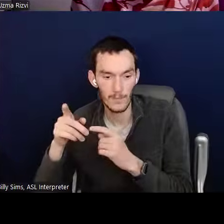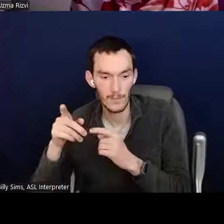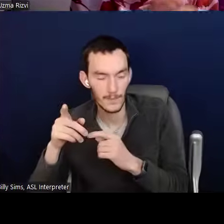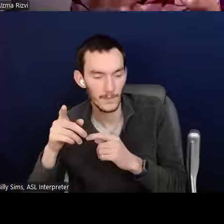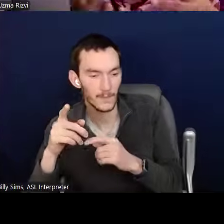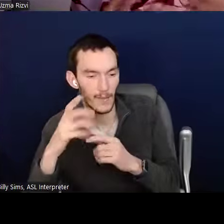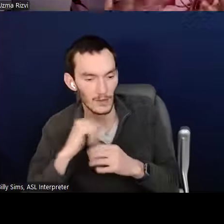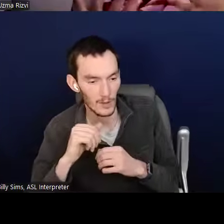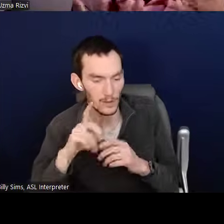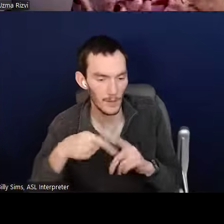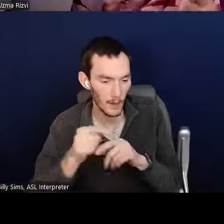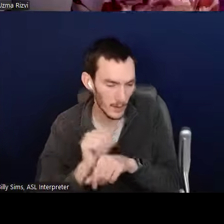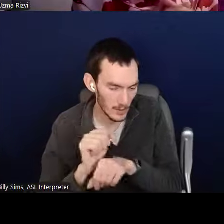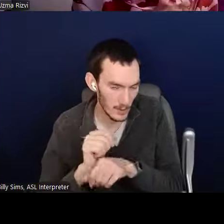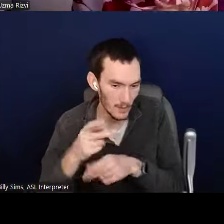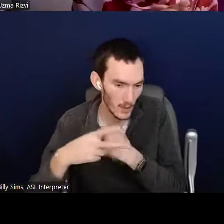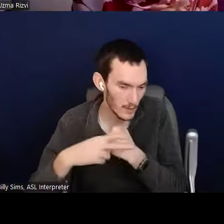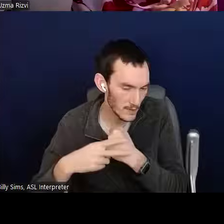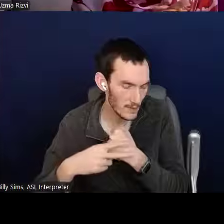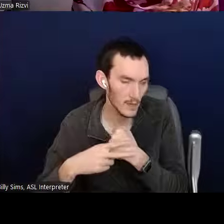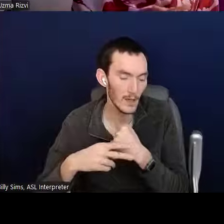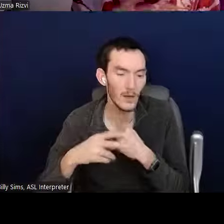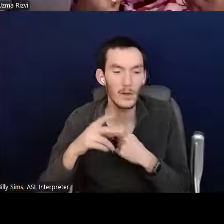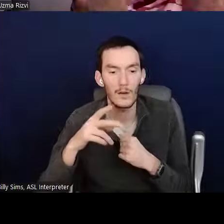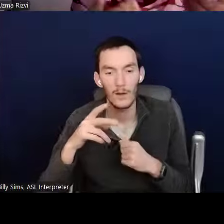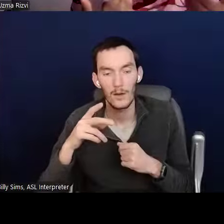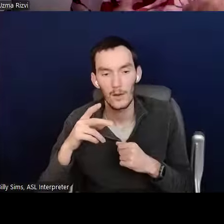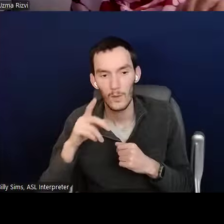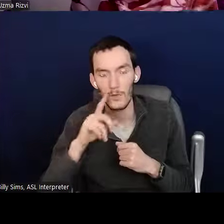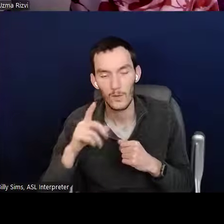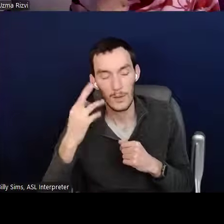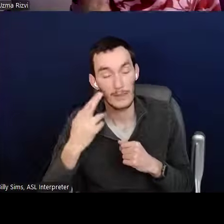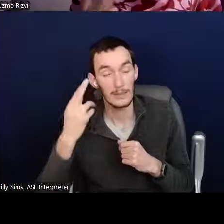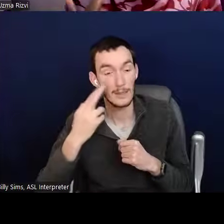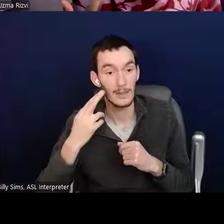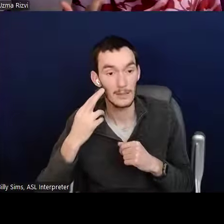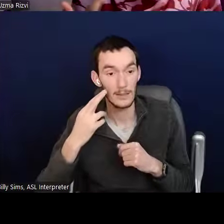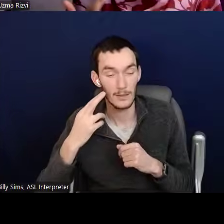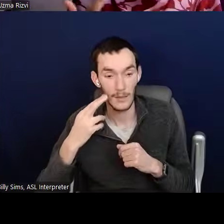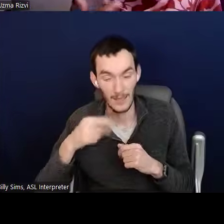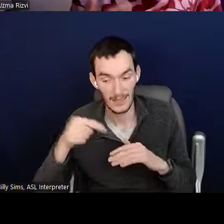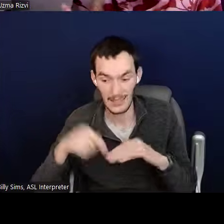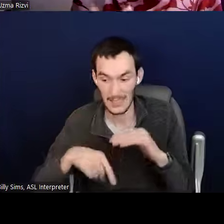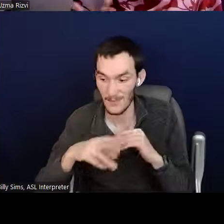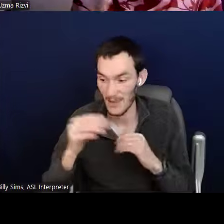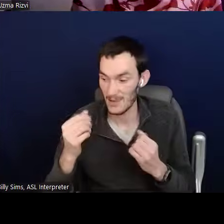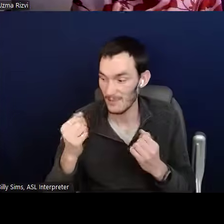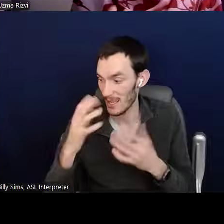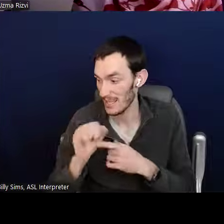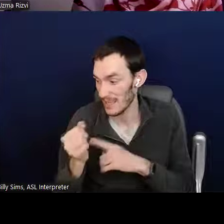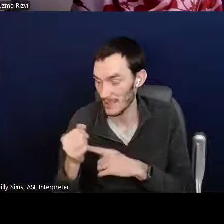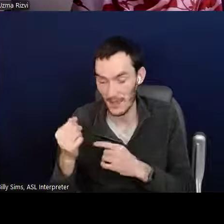conservation or for being the chowkidars. We realize that the deep and in many cases